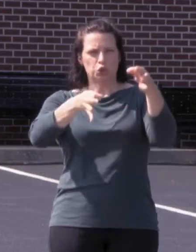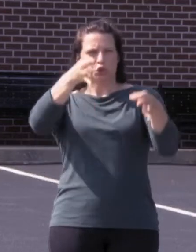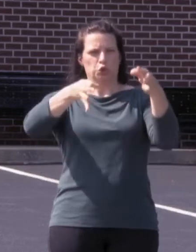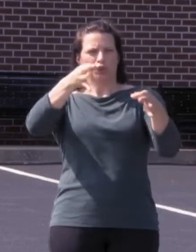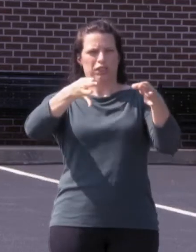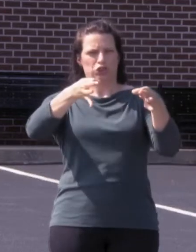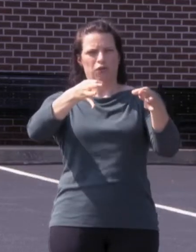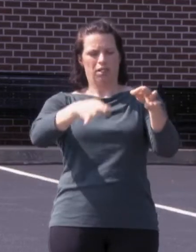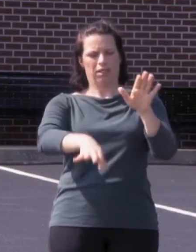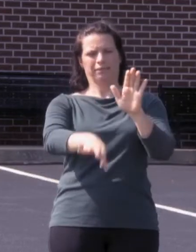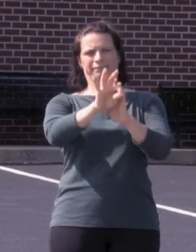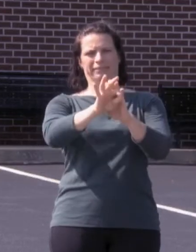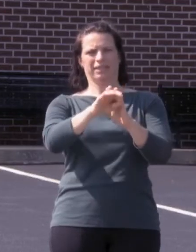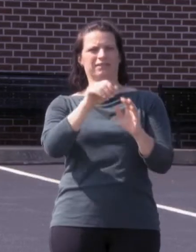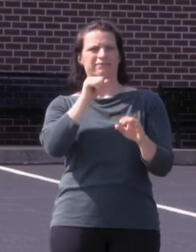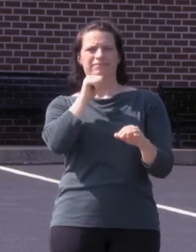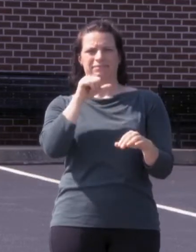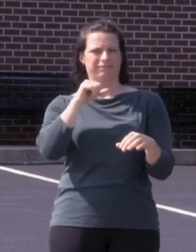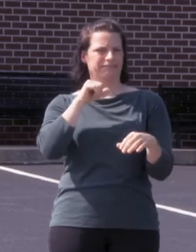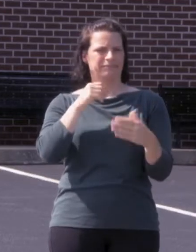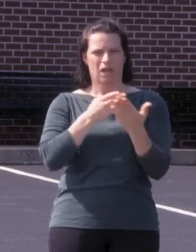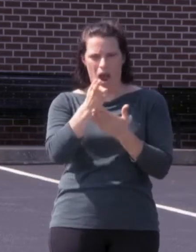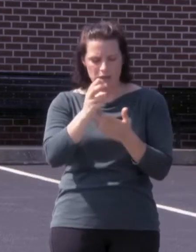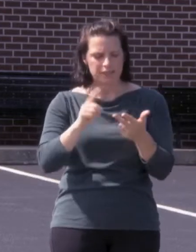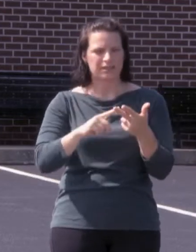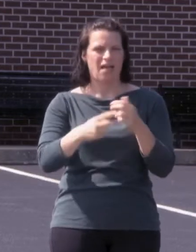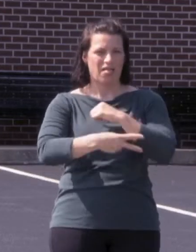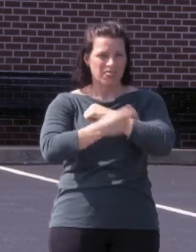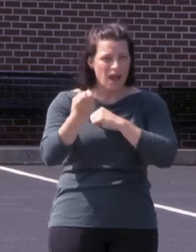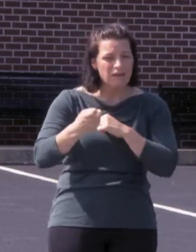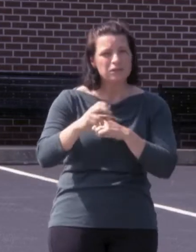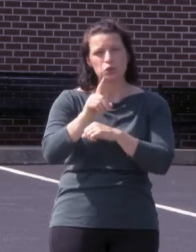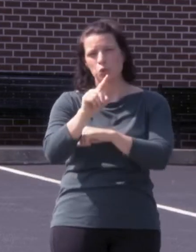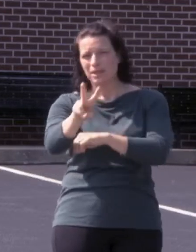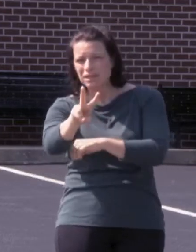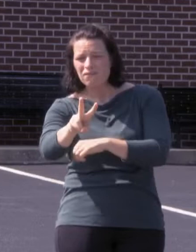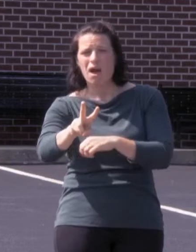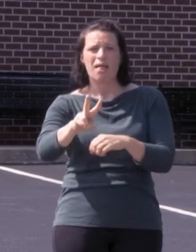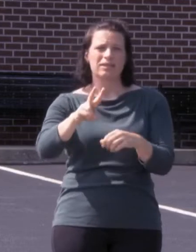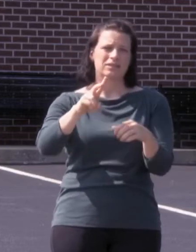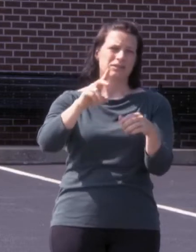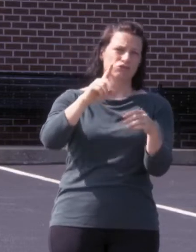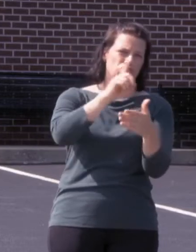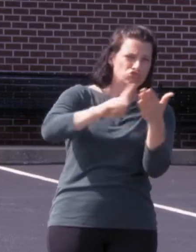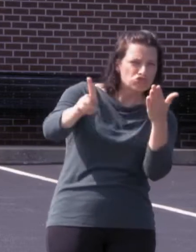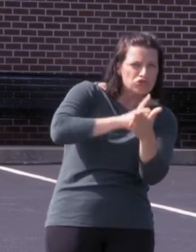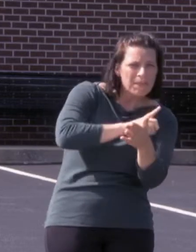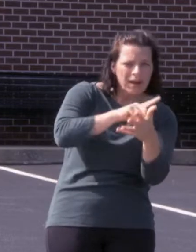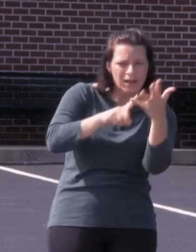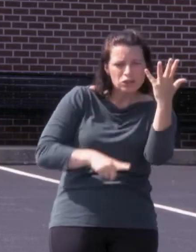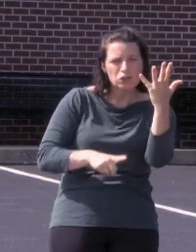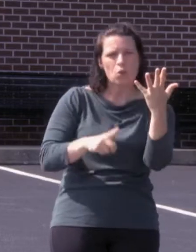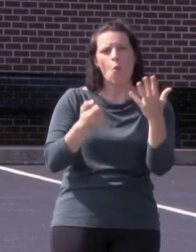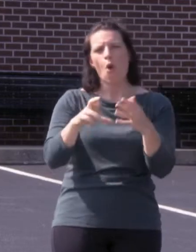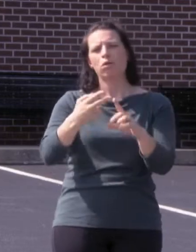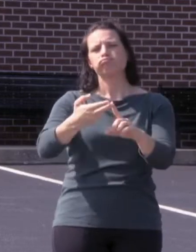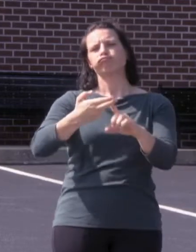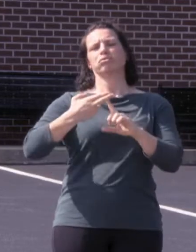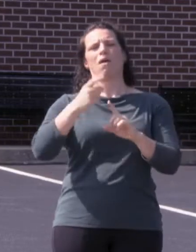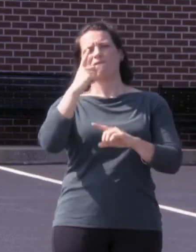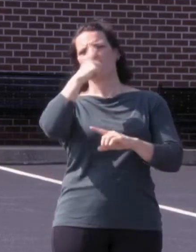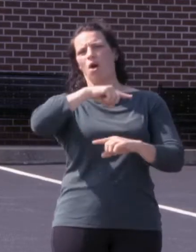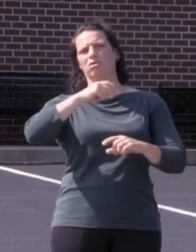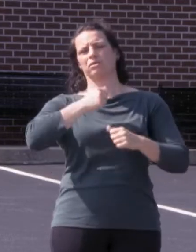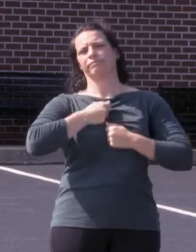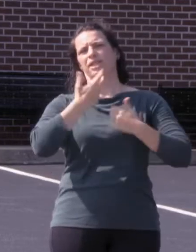of dishonesty, theft, domestic violence, discrimination, or coercion of a false